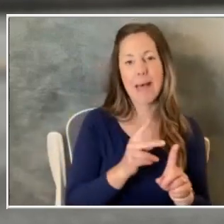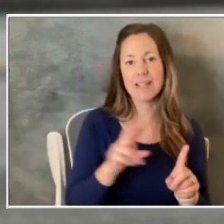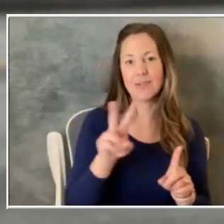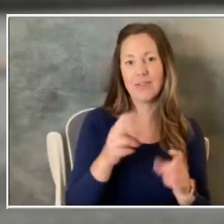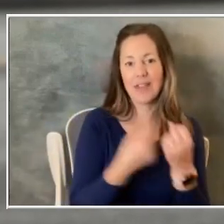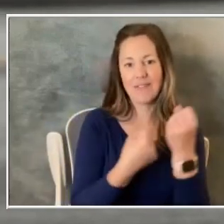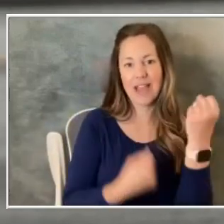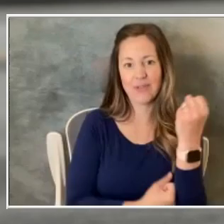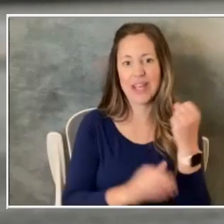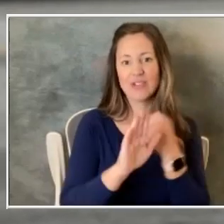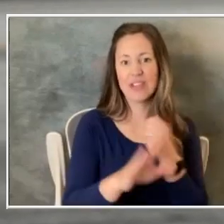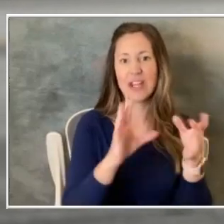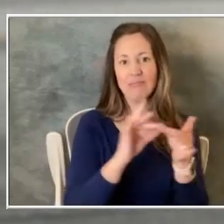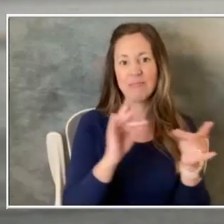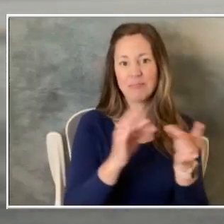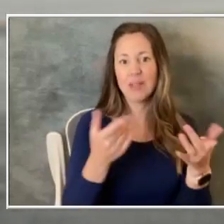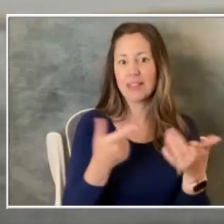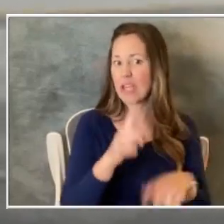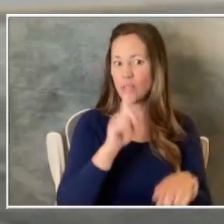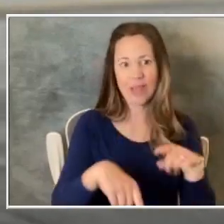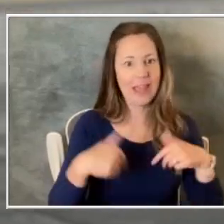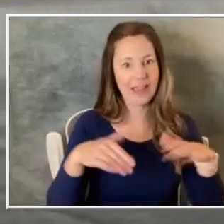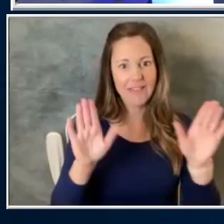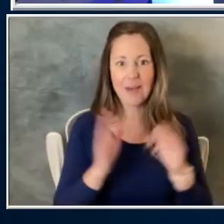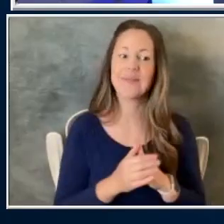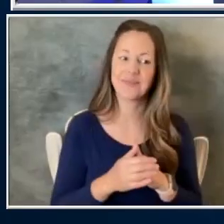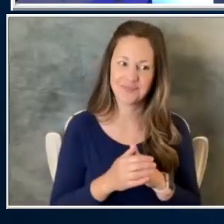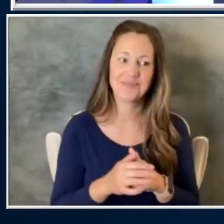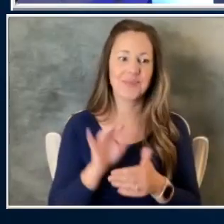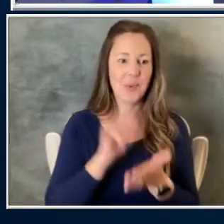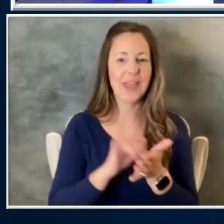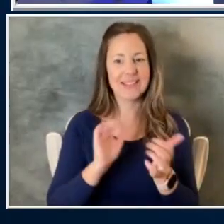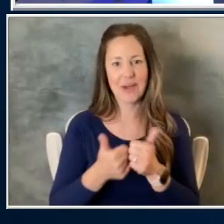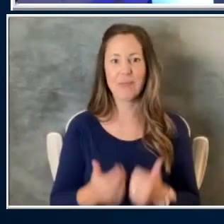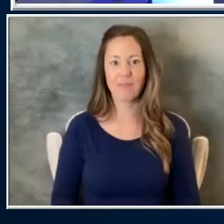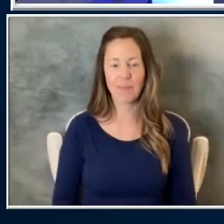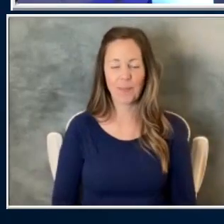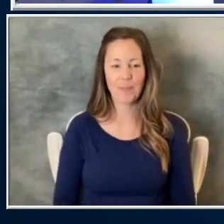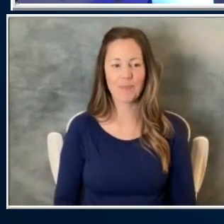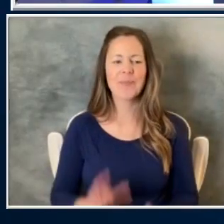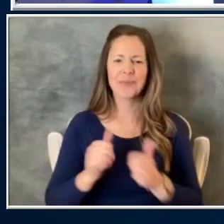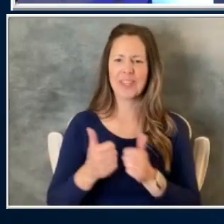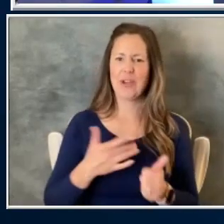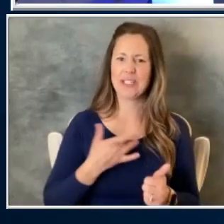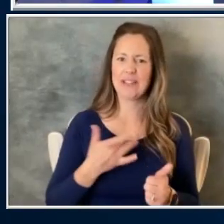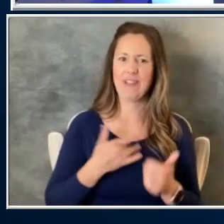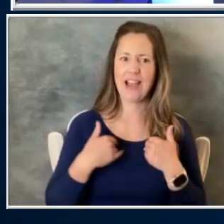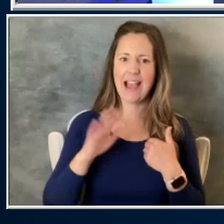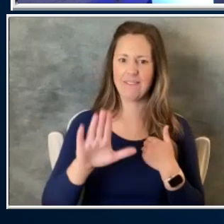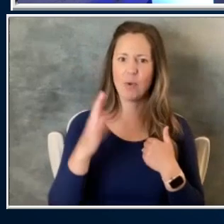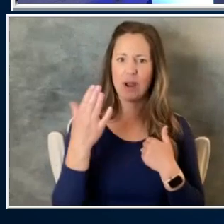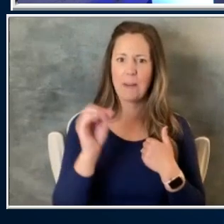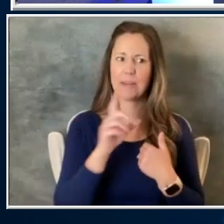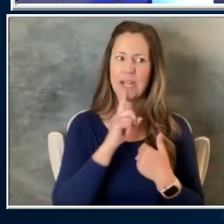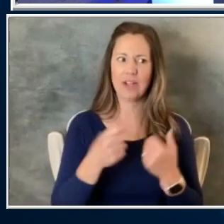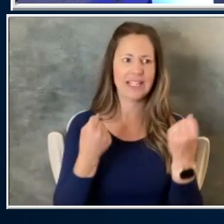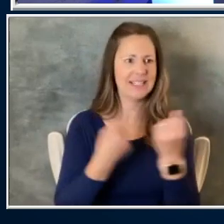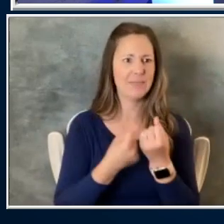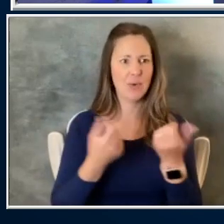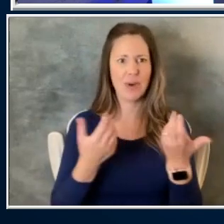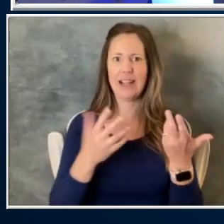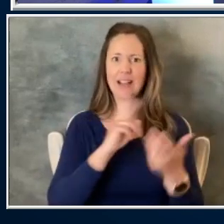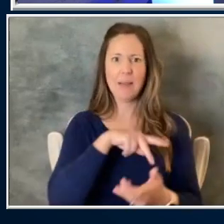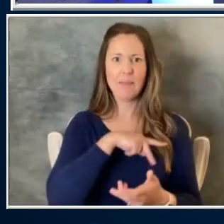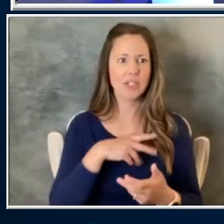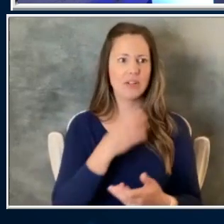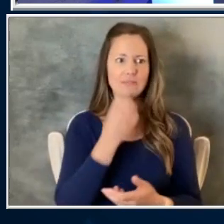mantra that you can't give up. So that's how I got in the zone. How does it feel to have your company supporting such a personal cause? Michael, I'll just